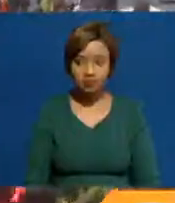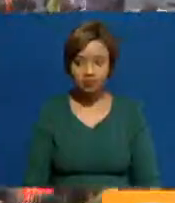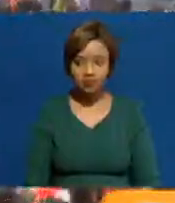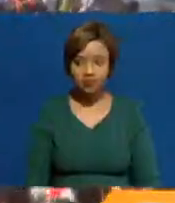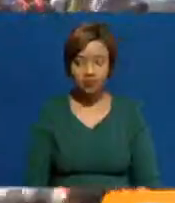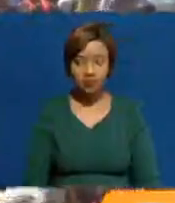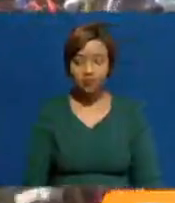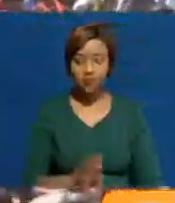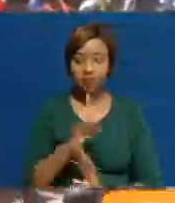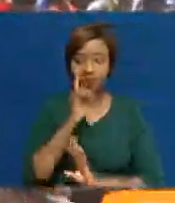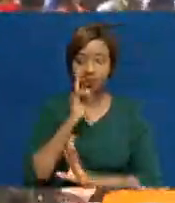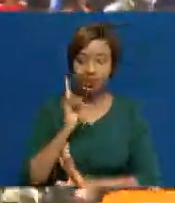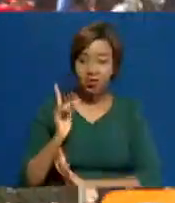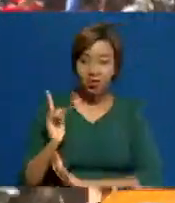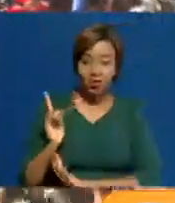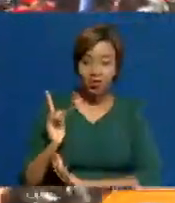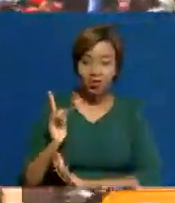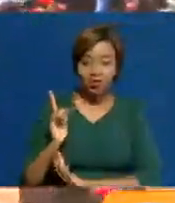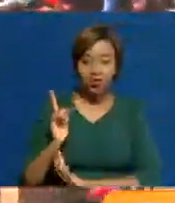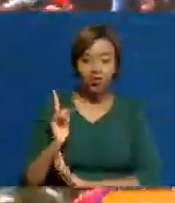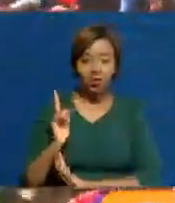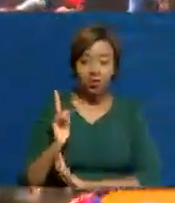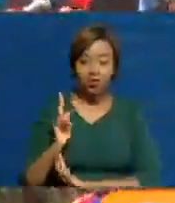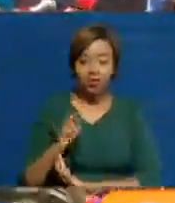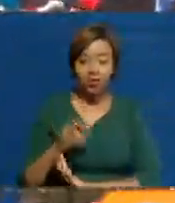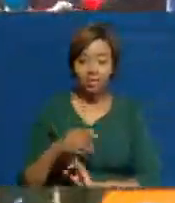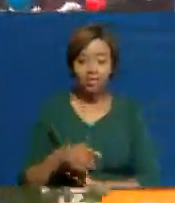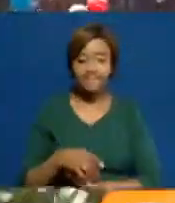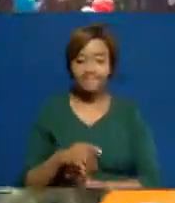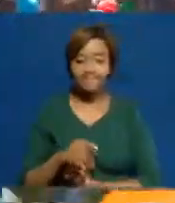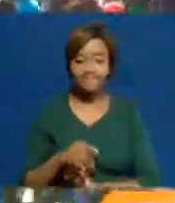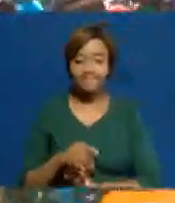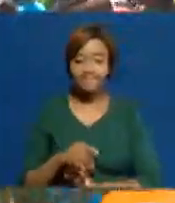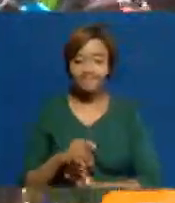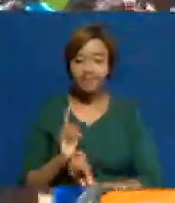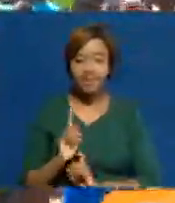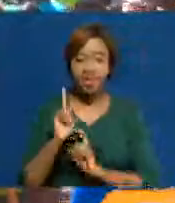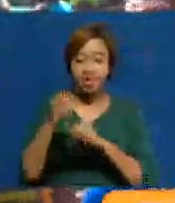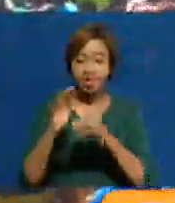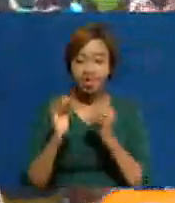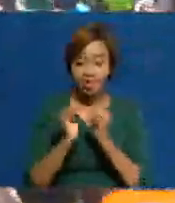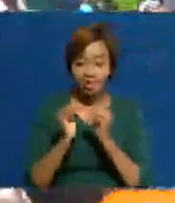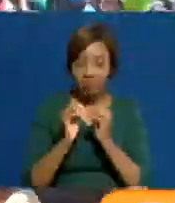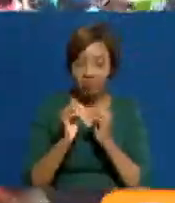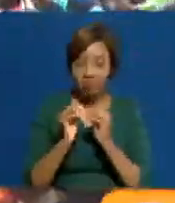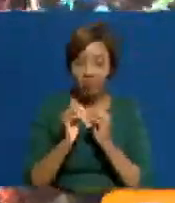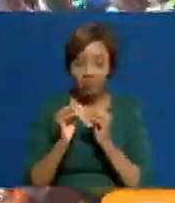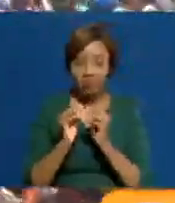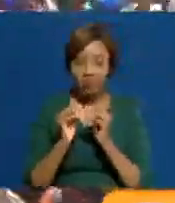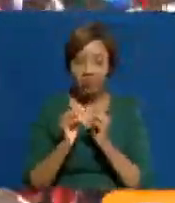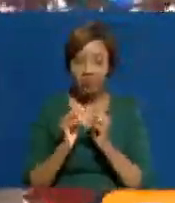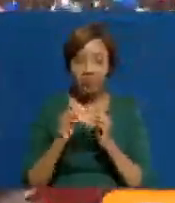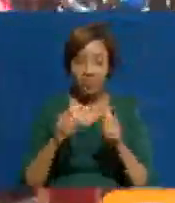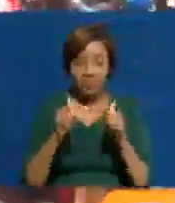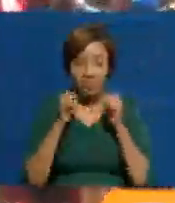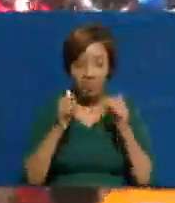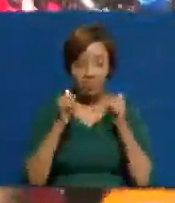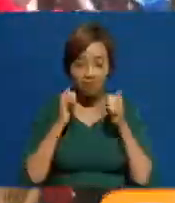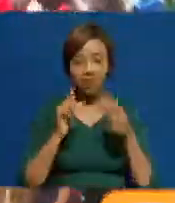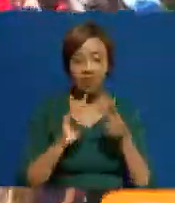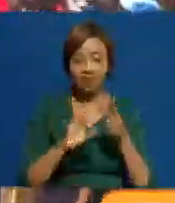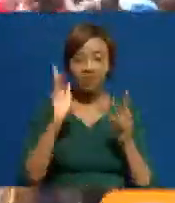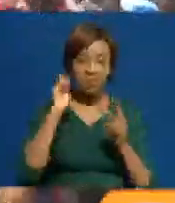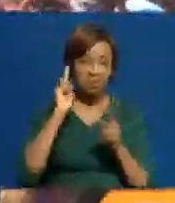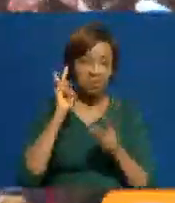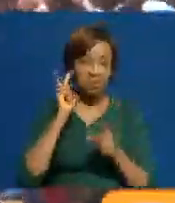The Azimio Brigade took its post-2022 general election consultative sessions with its supporters to Nyamira and Kisii